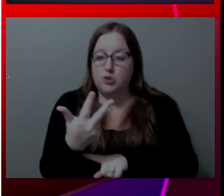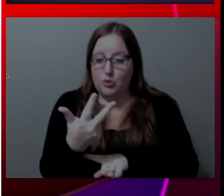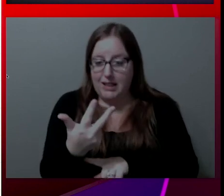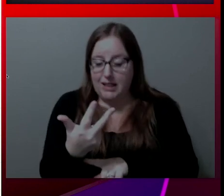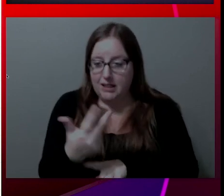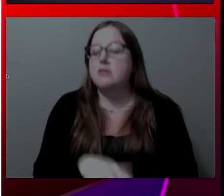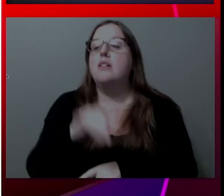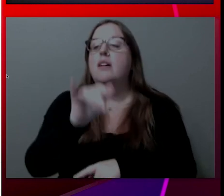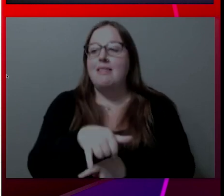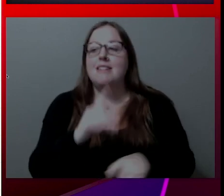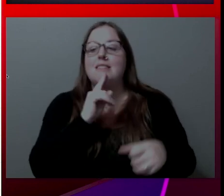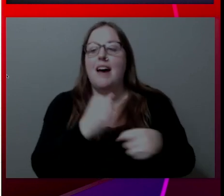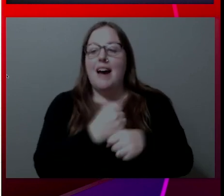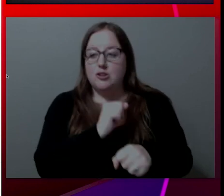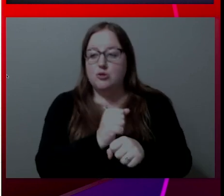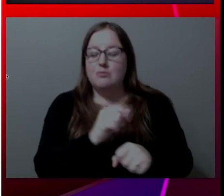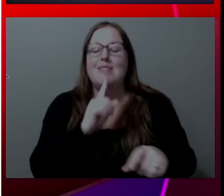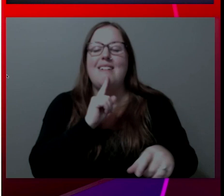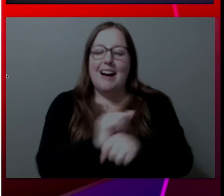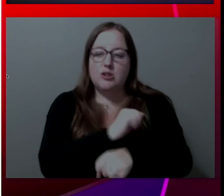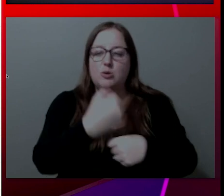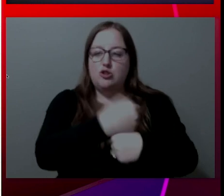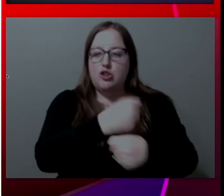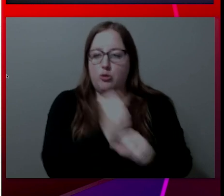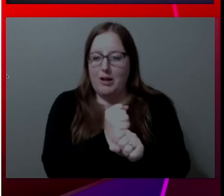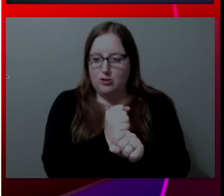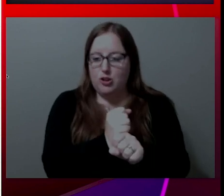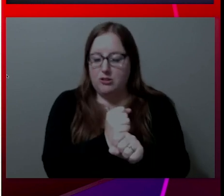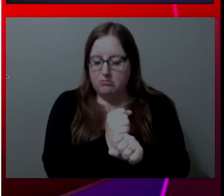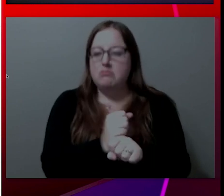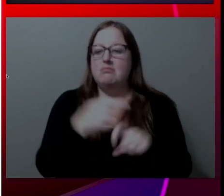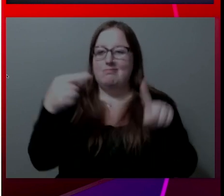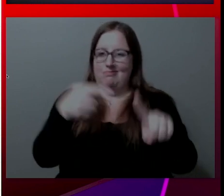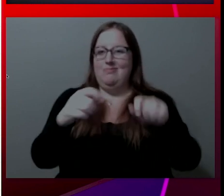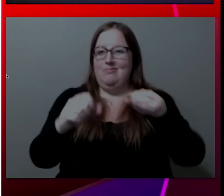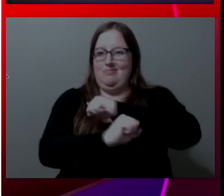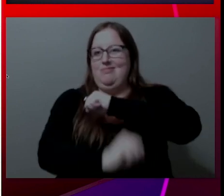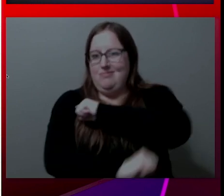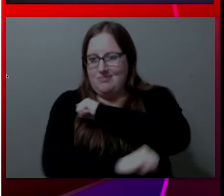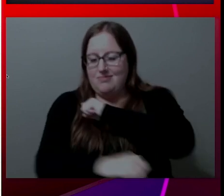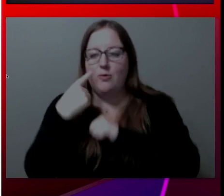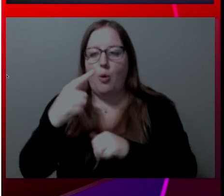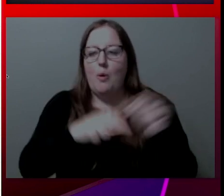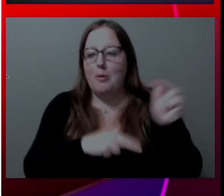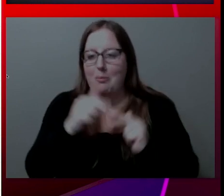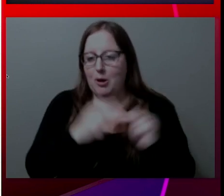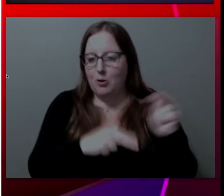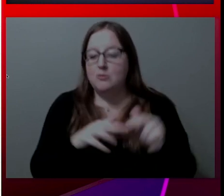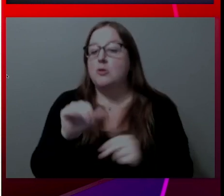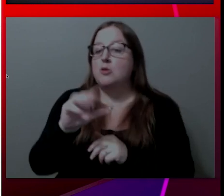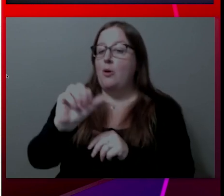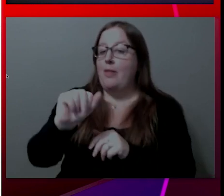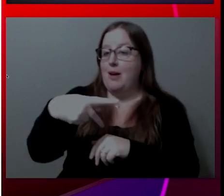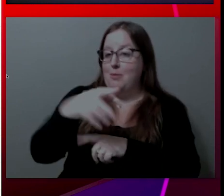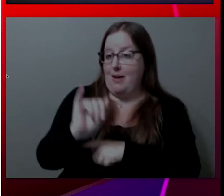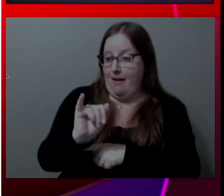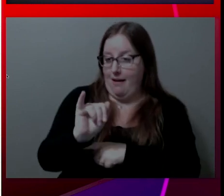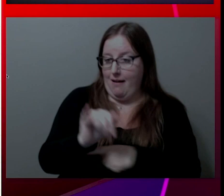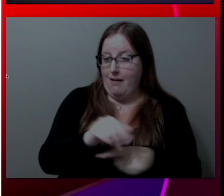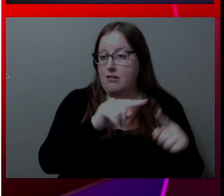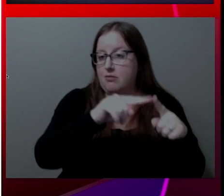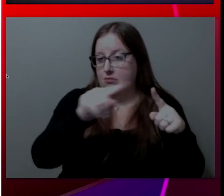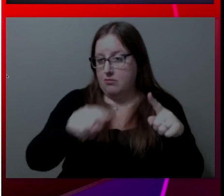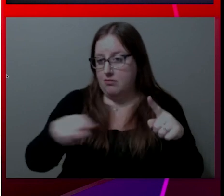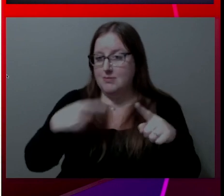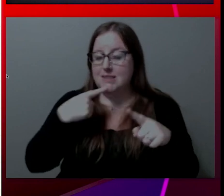is the actual generation, the backbone of kind of all the cool stuff that we build. So we hit the API. The API goes ahead and says, hey,